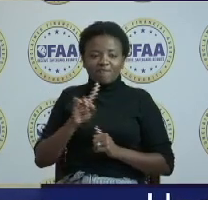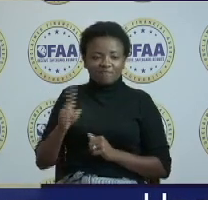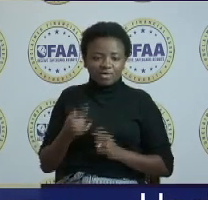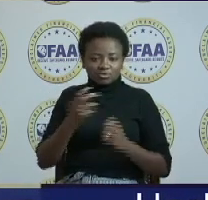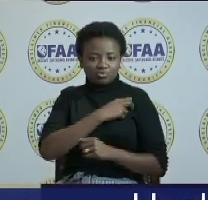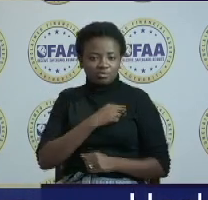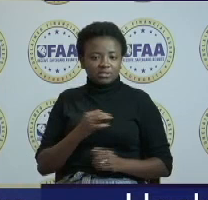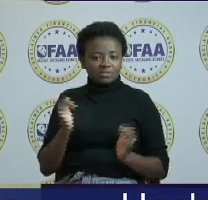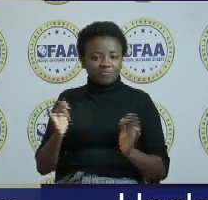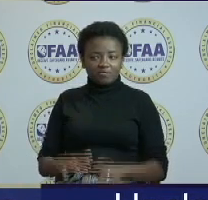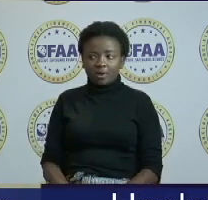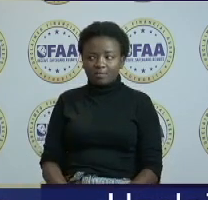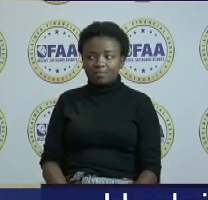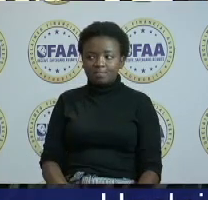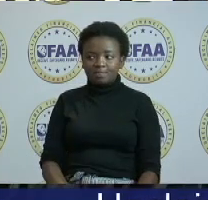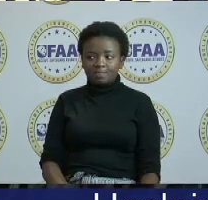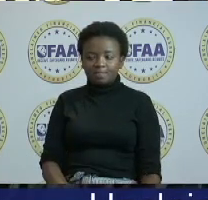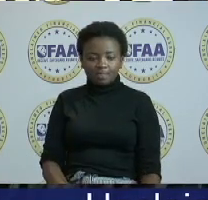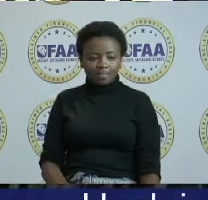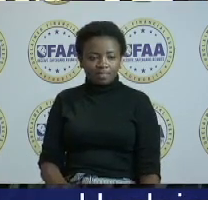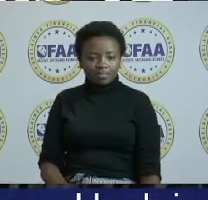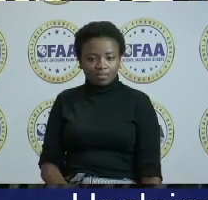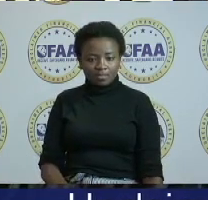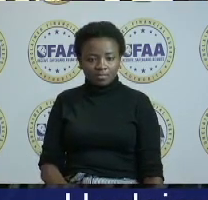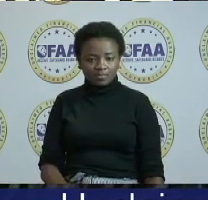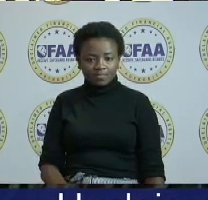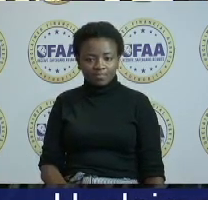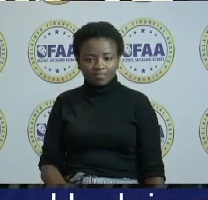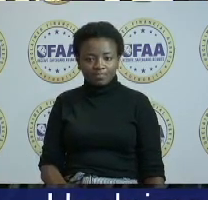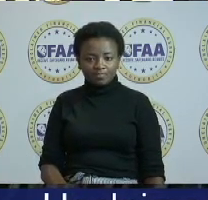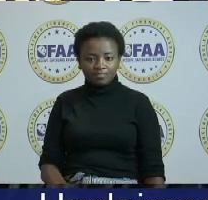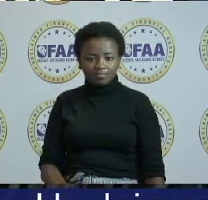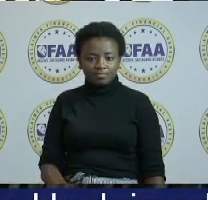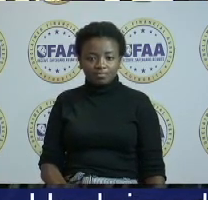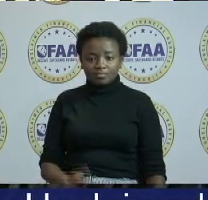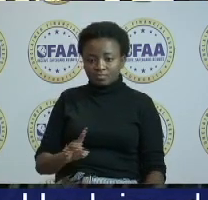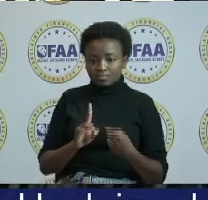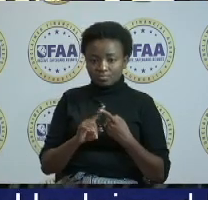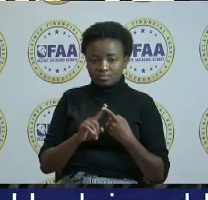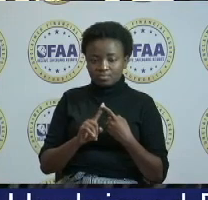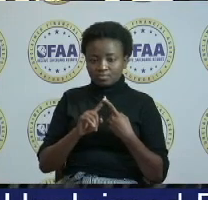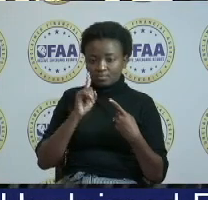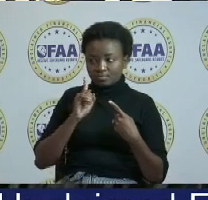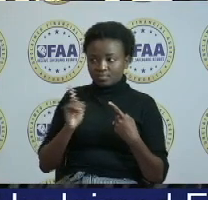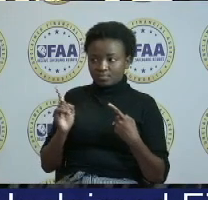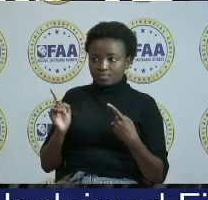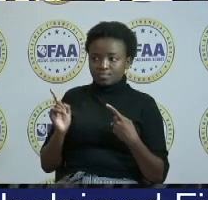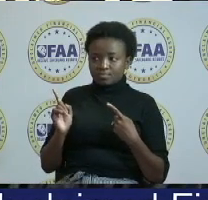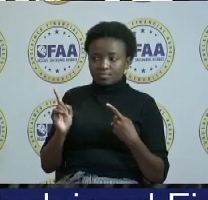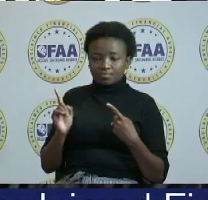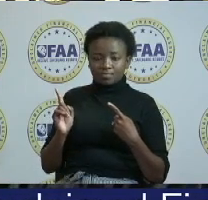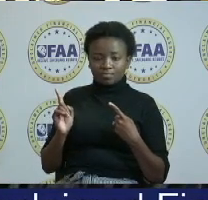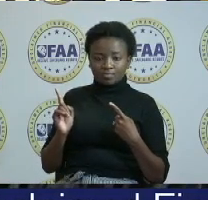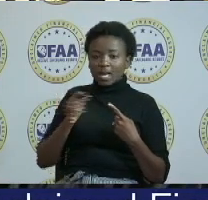forum. Far left, we have, of course, the CEO and manager trustee of